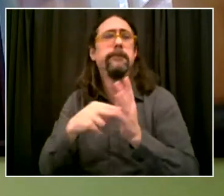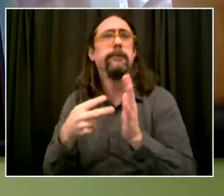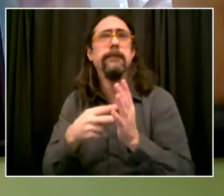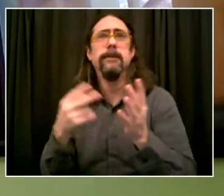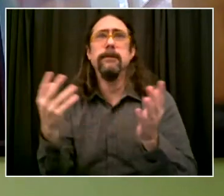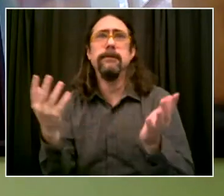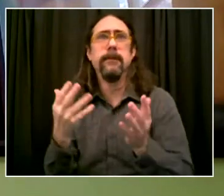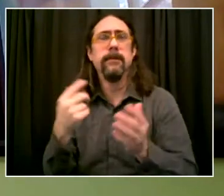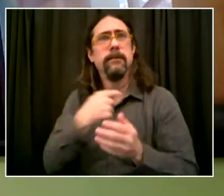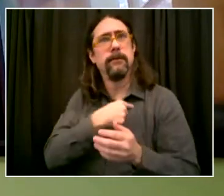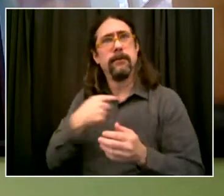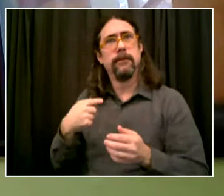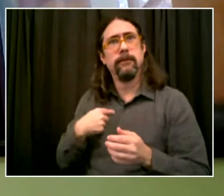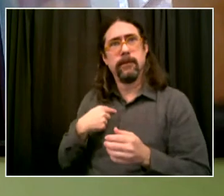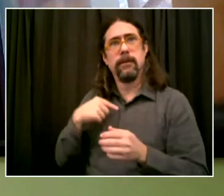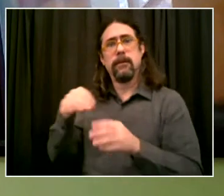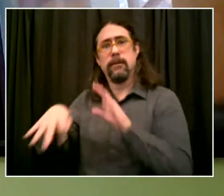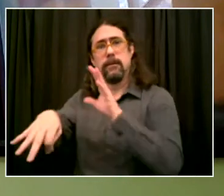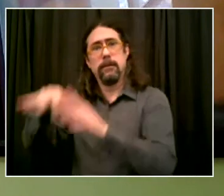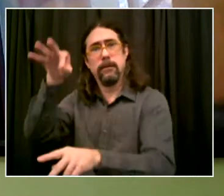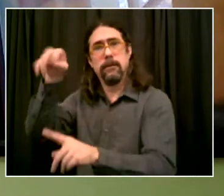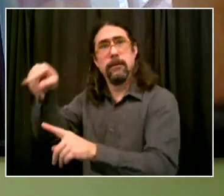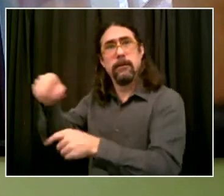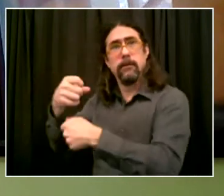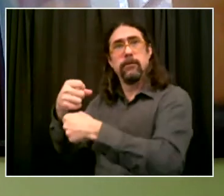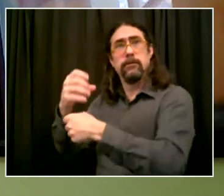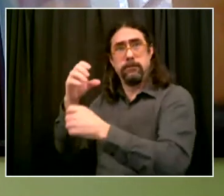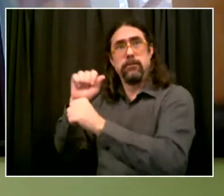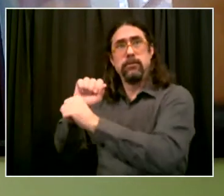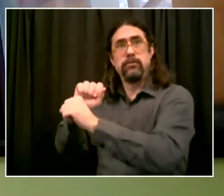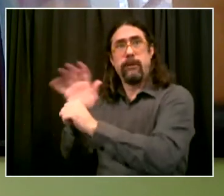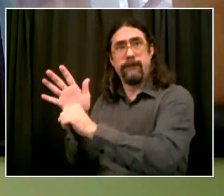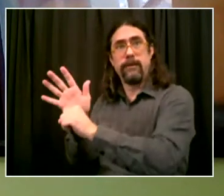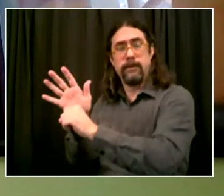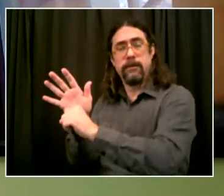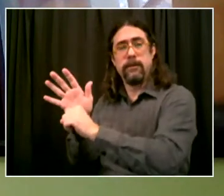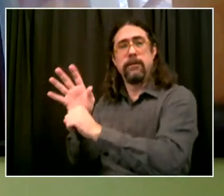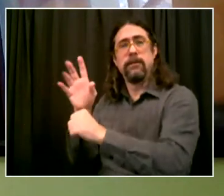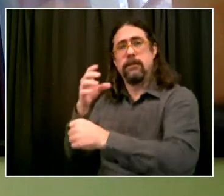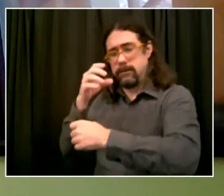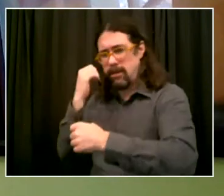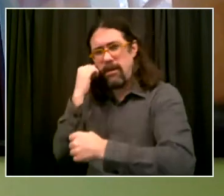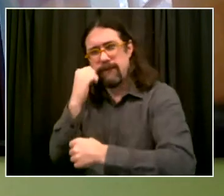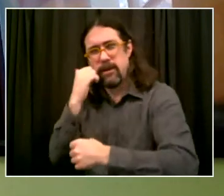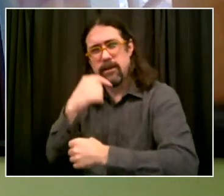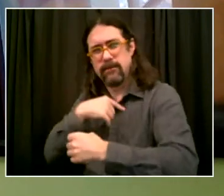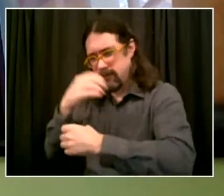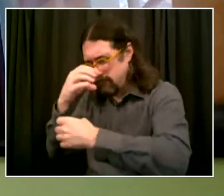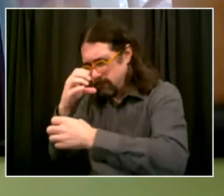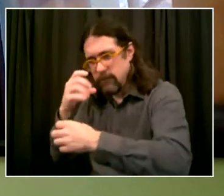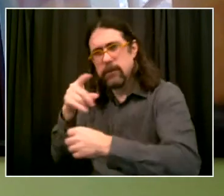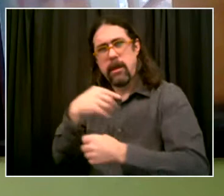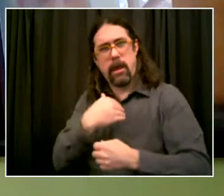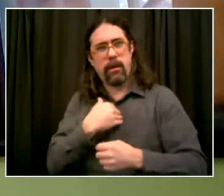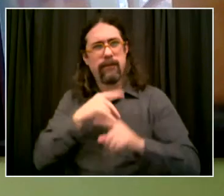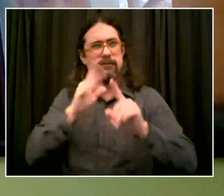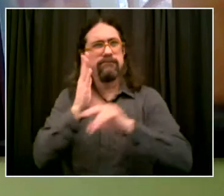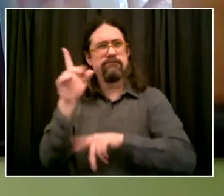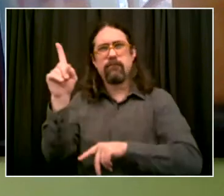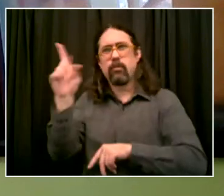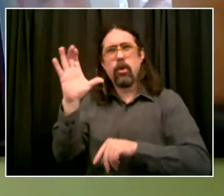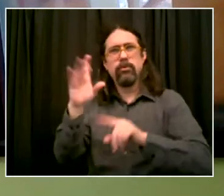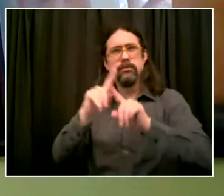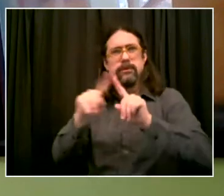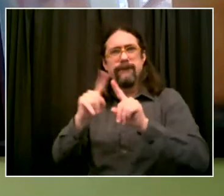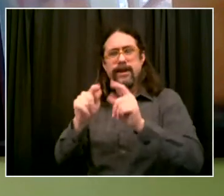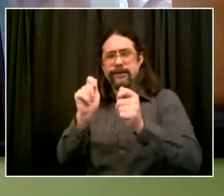at the City Public Health Lab, the New York State Public Health Lab, and several academic medical centers. In addition to